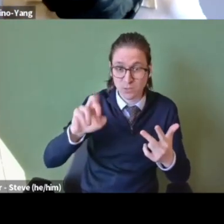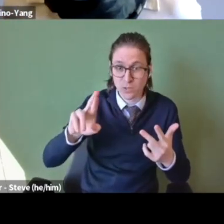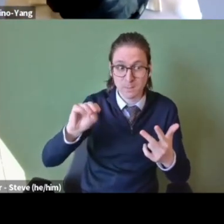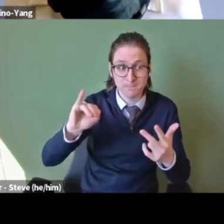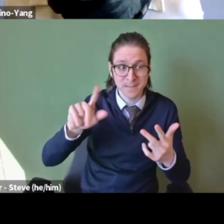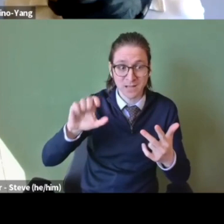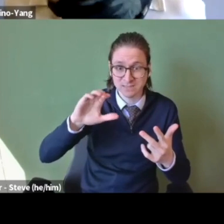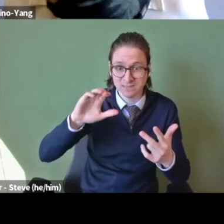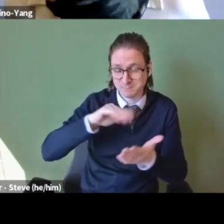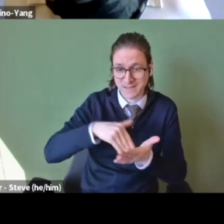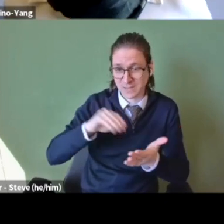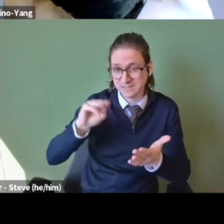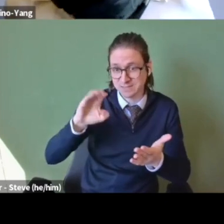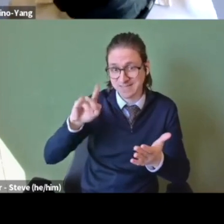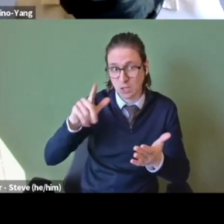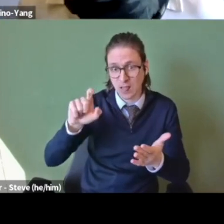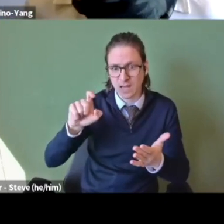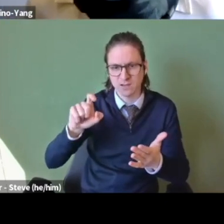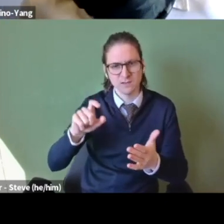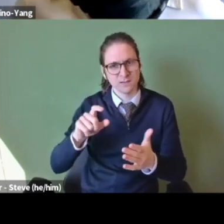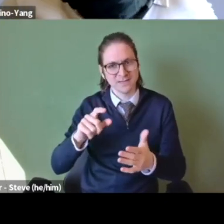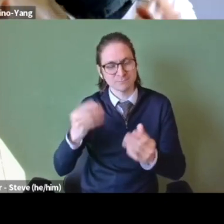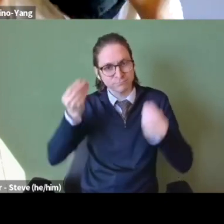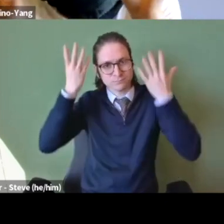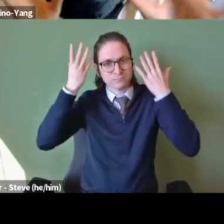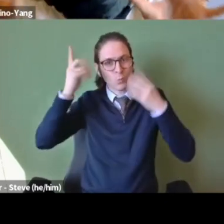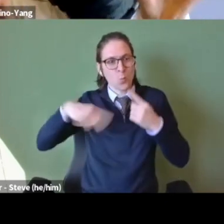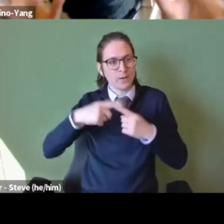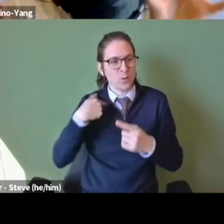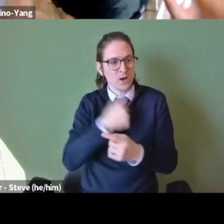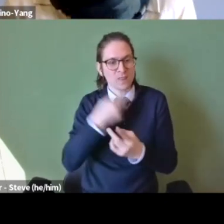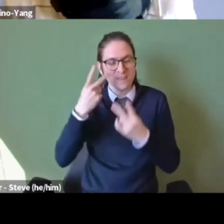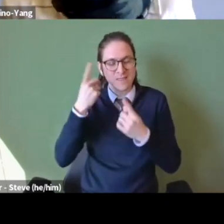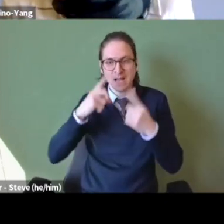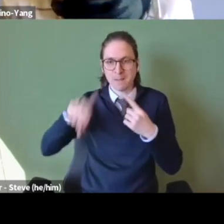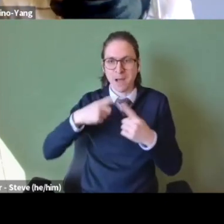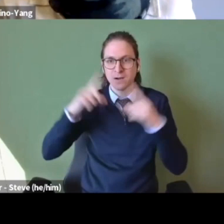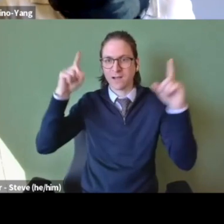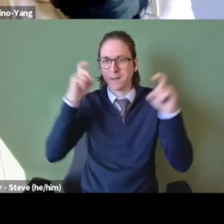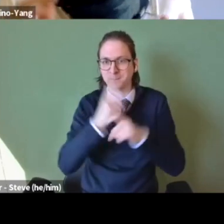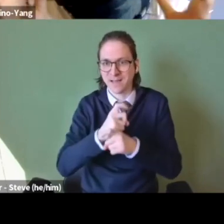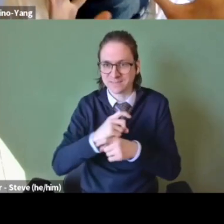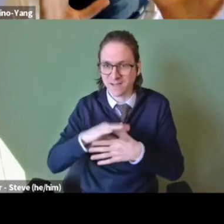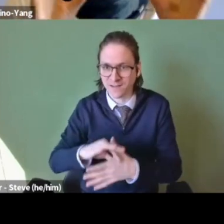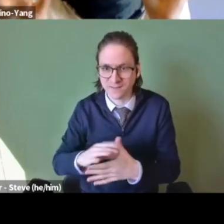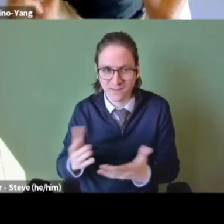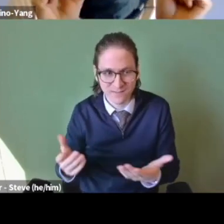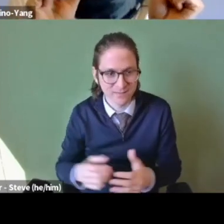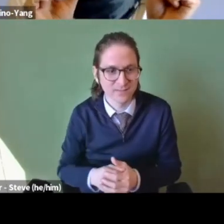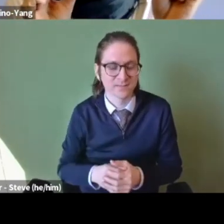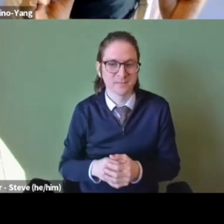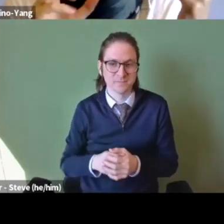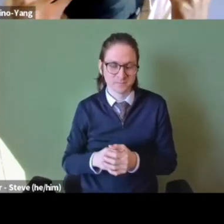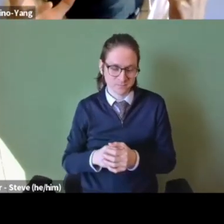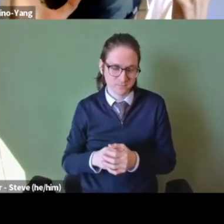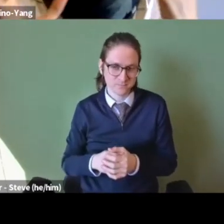thinking about complex emotional content, also the same systems whose activity and functional connectivity is giving us